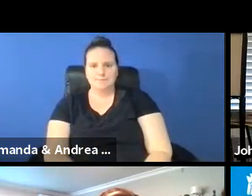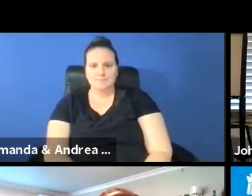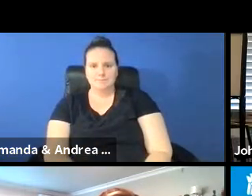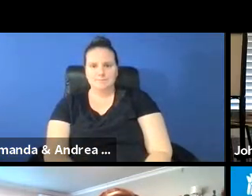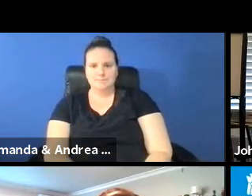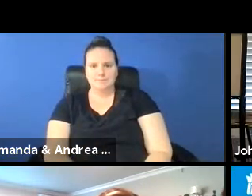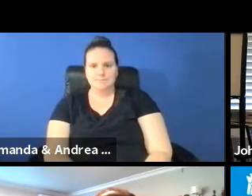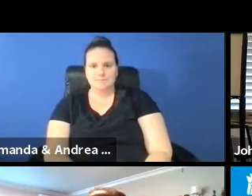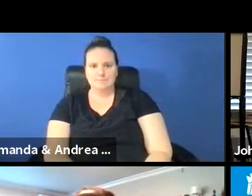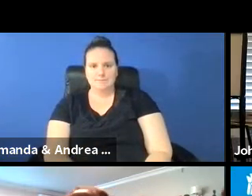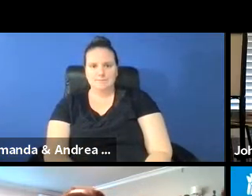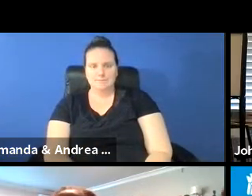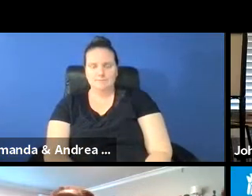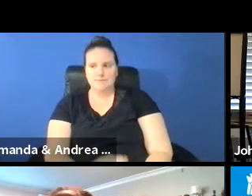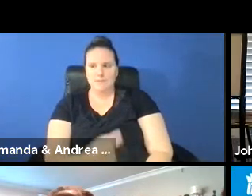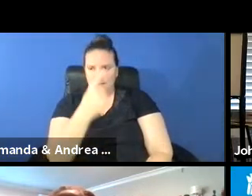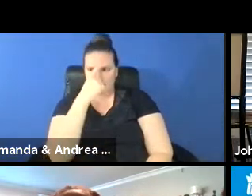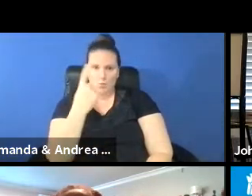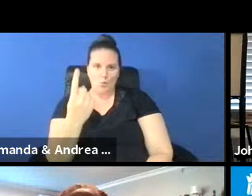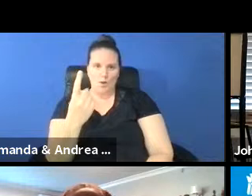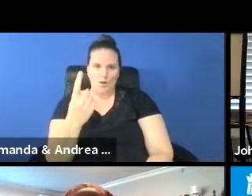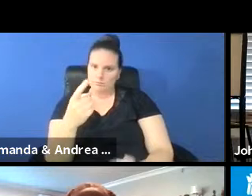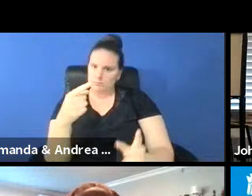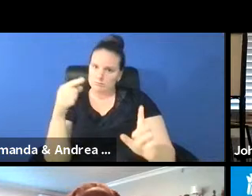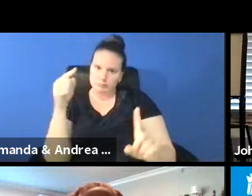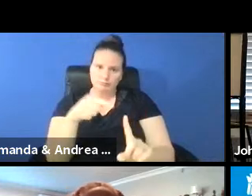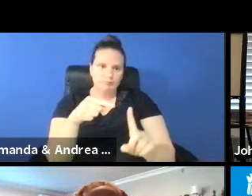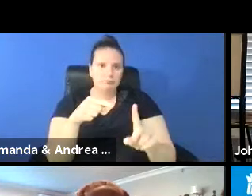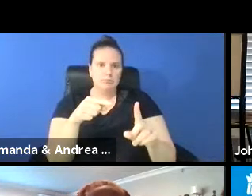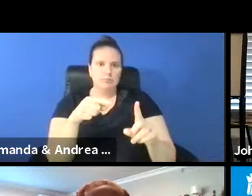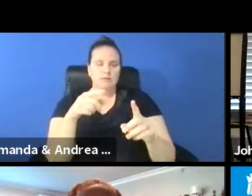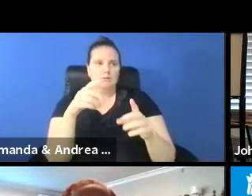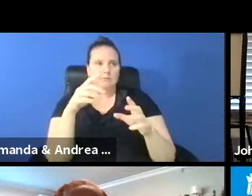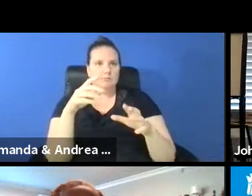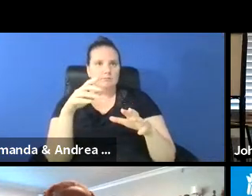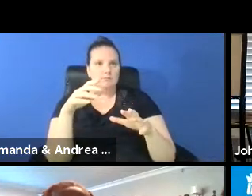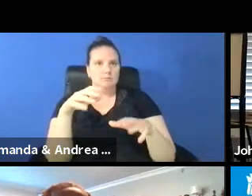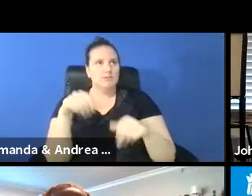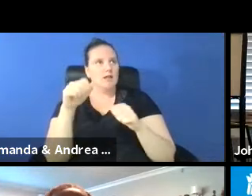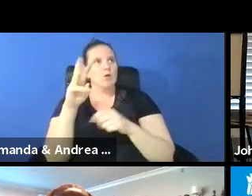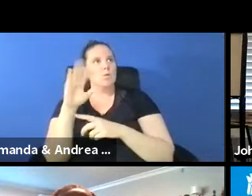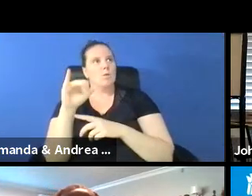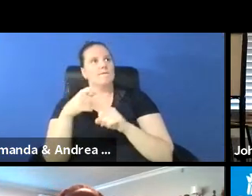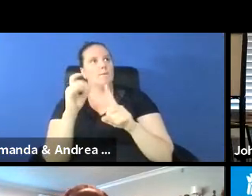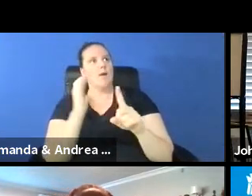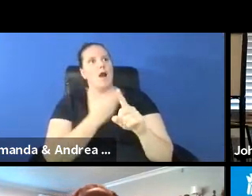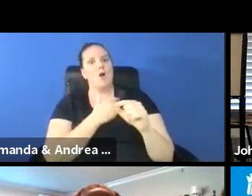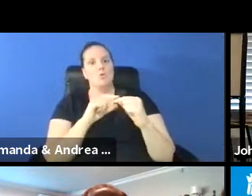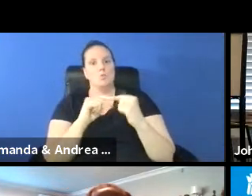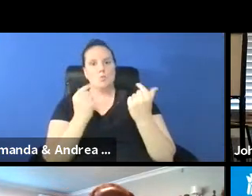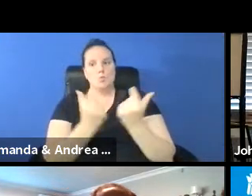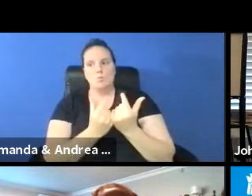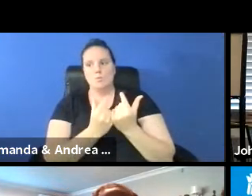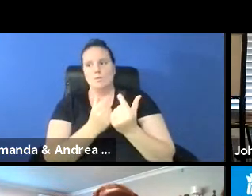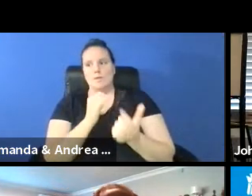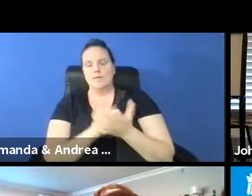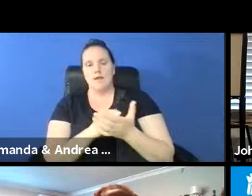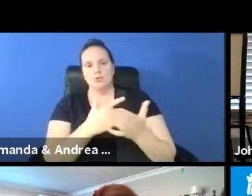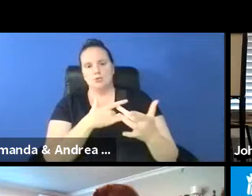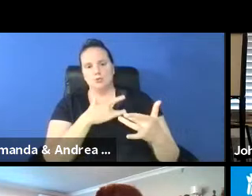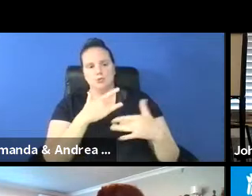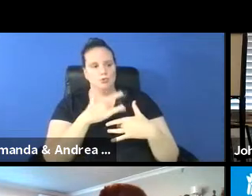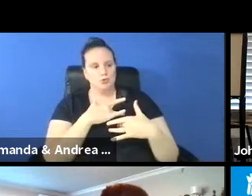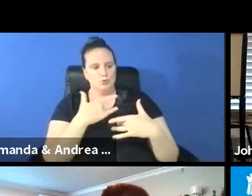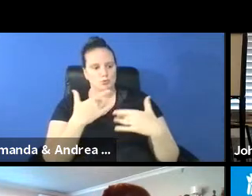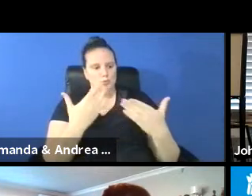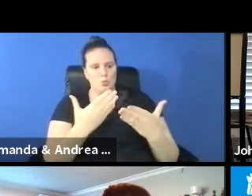I think one kind of key takeaway that I got from our group was that the concern